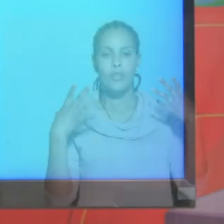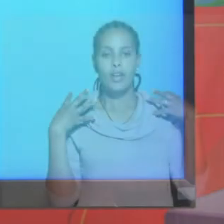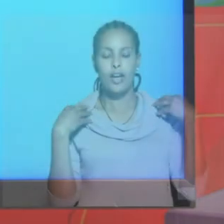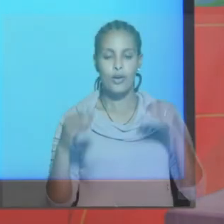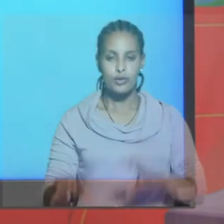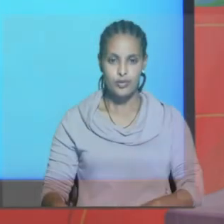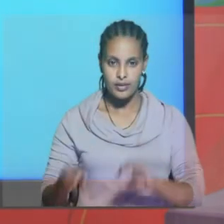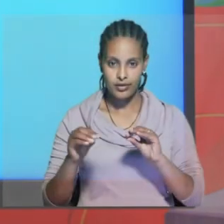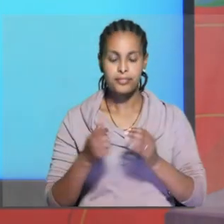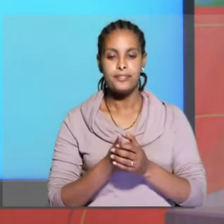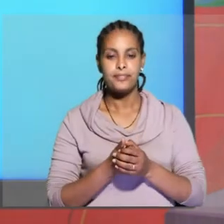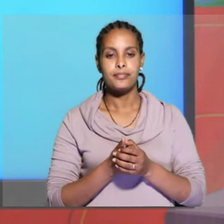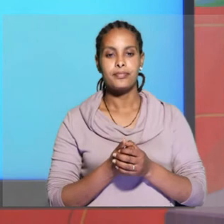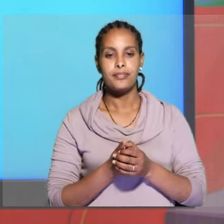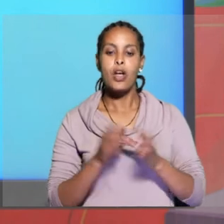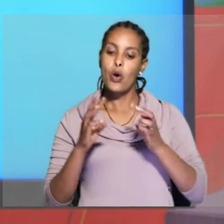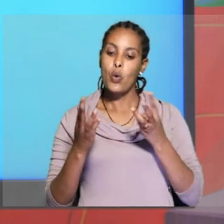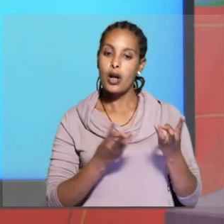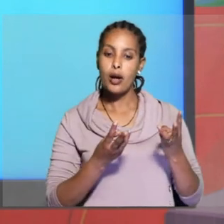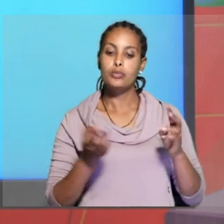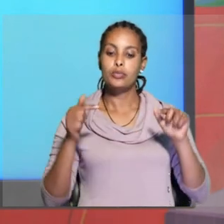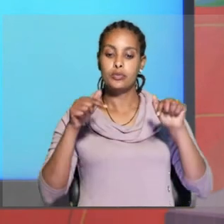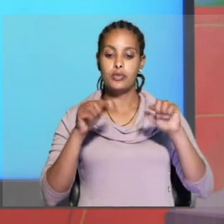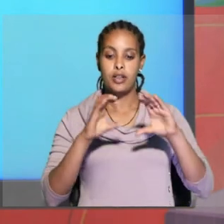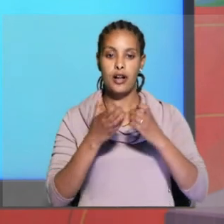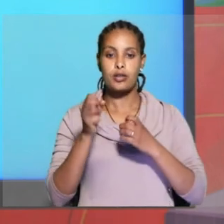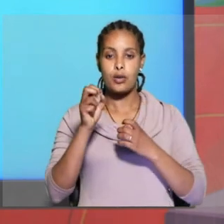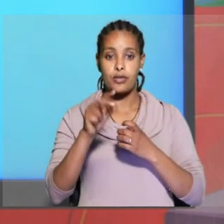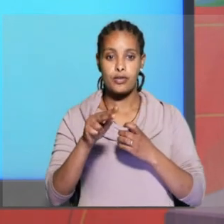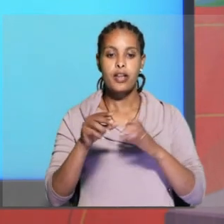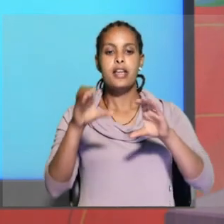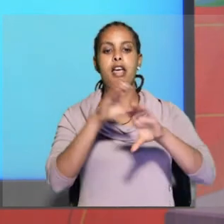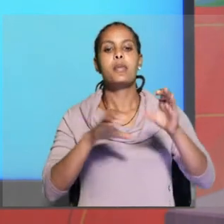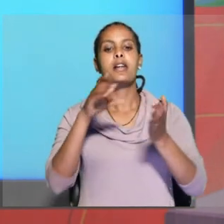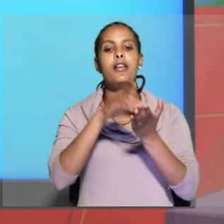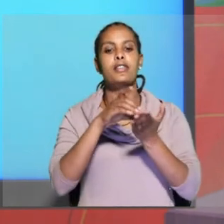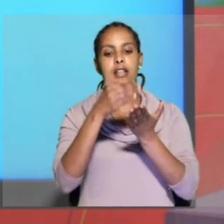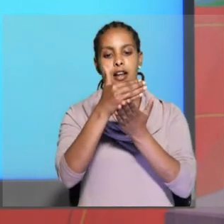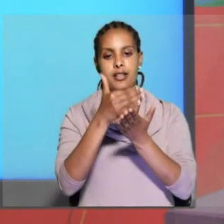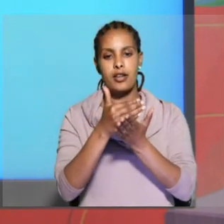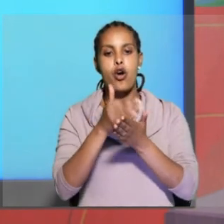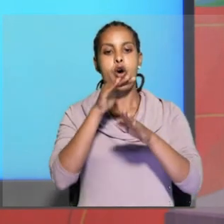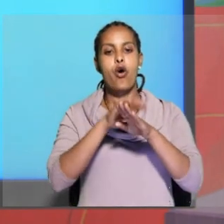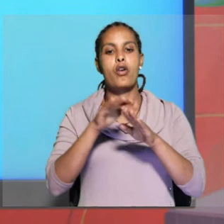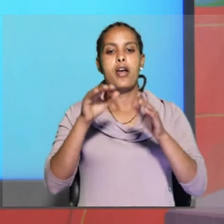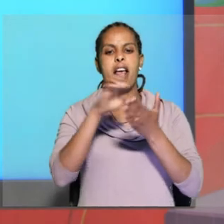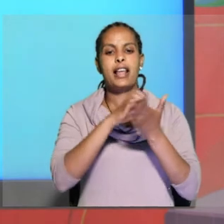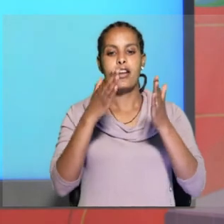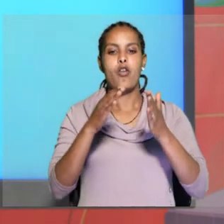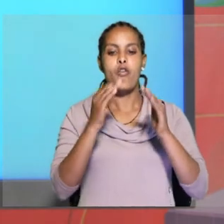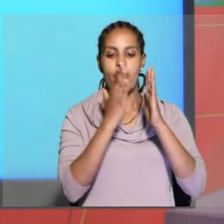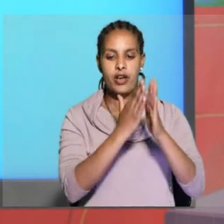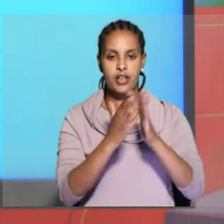Hello, students. Welcome to Grade 12 Chemistry Revision Lesson on Electronic